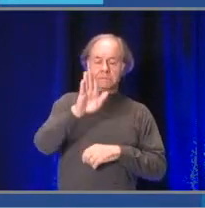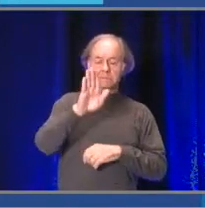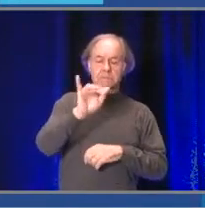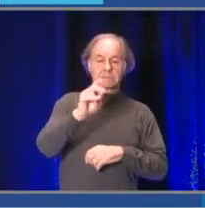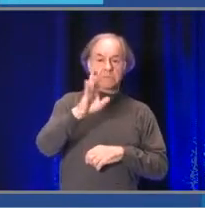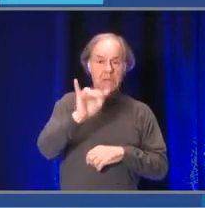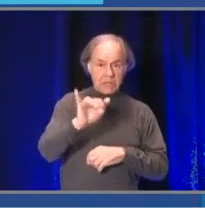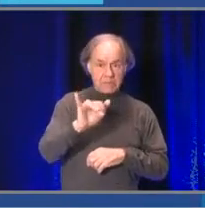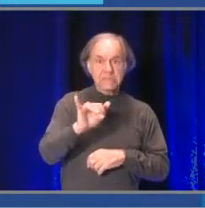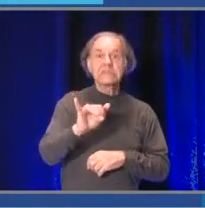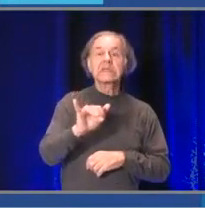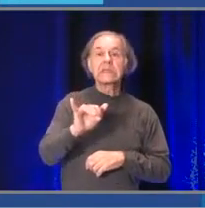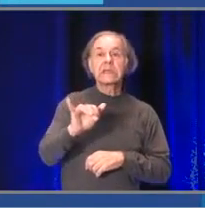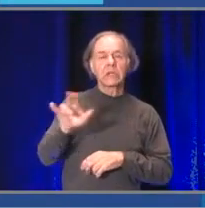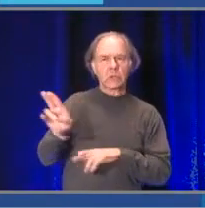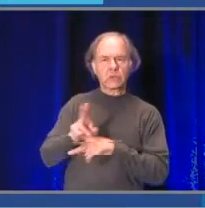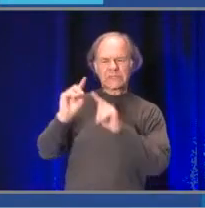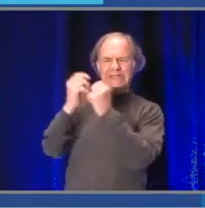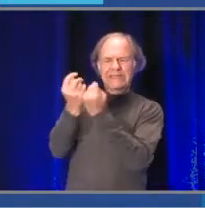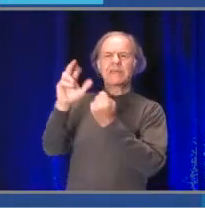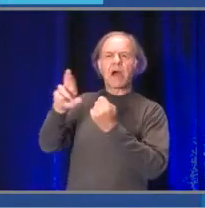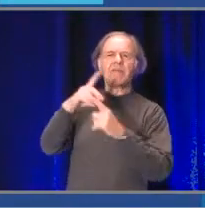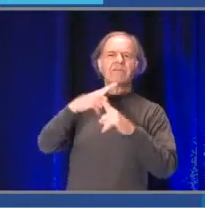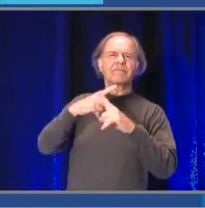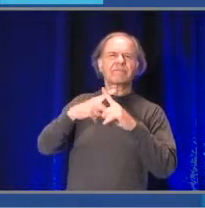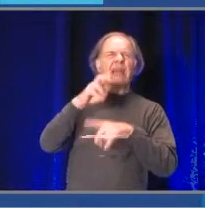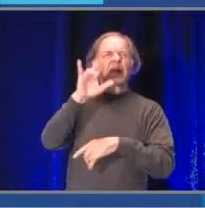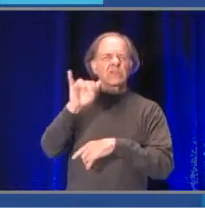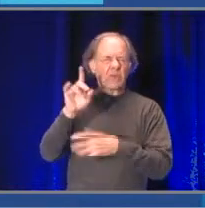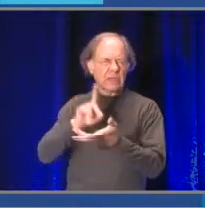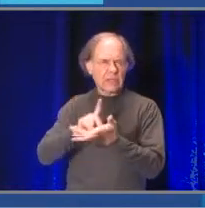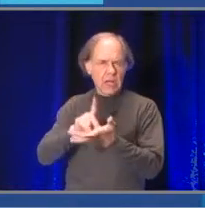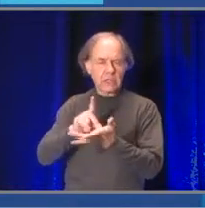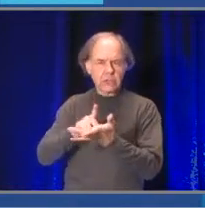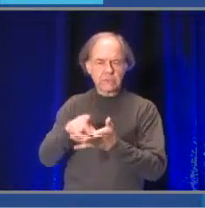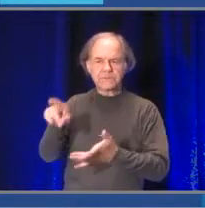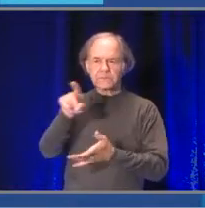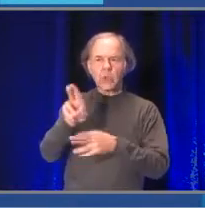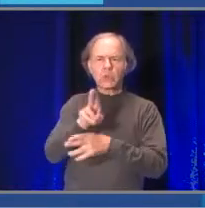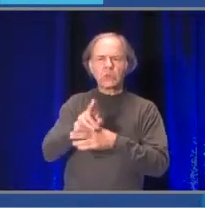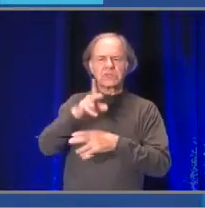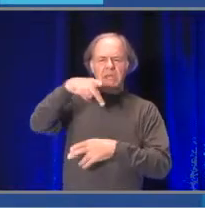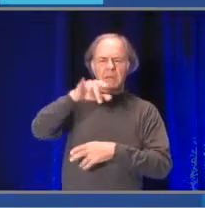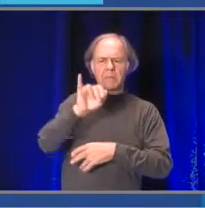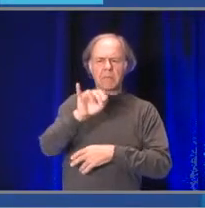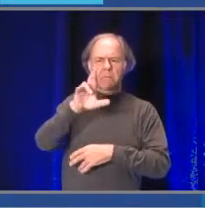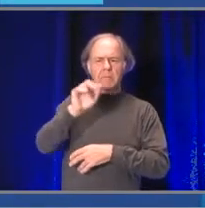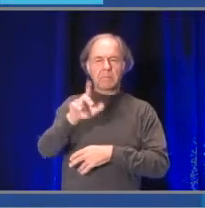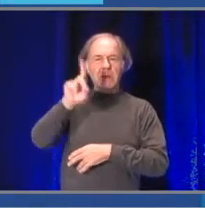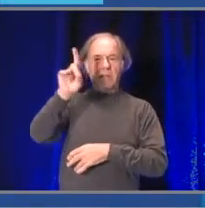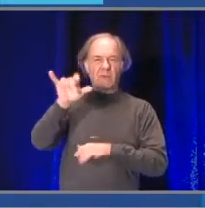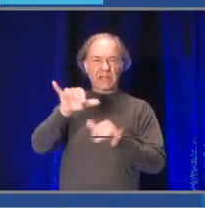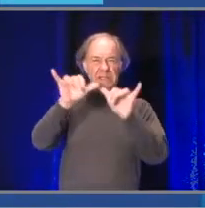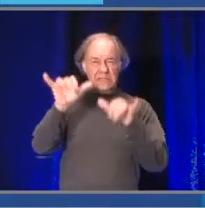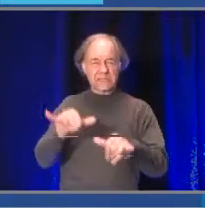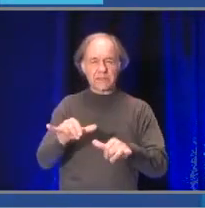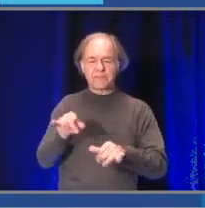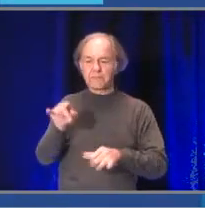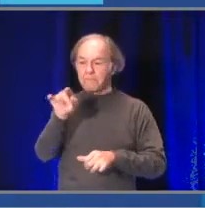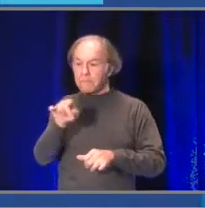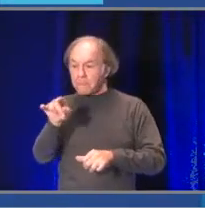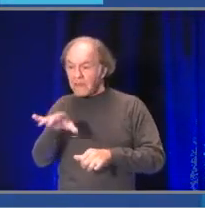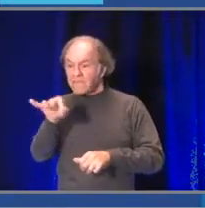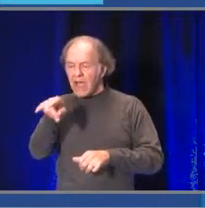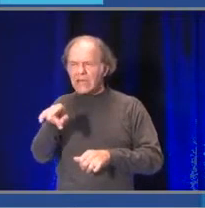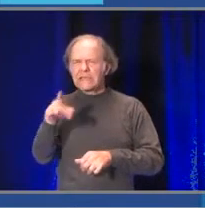done with a team of radiologists reading them, finding a system called a PIRAD system. We find those that have